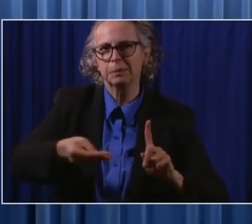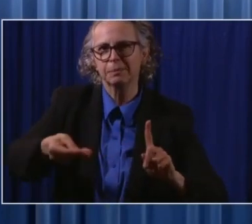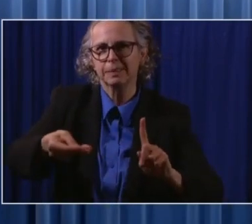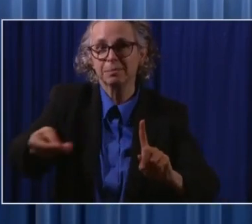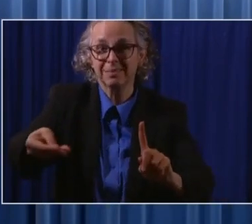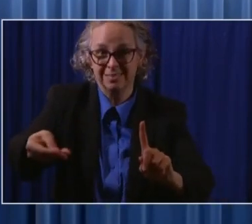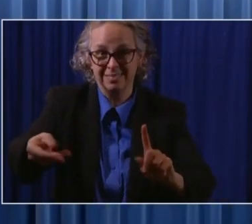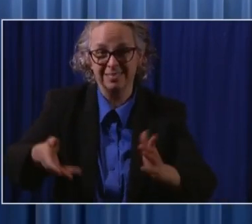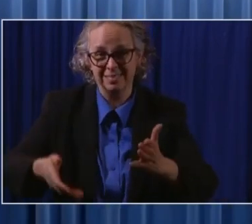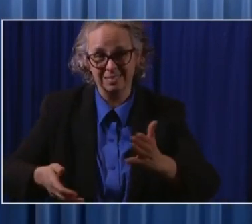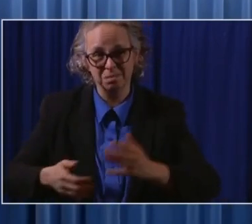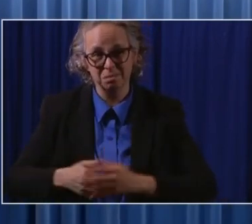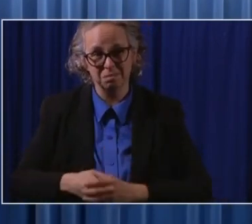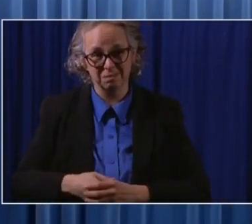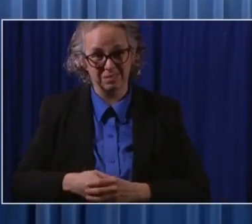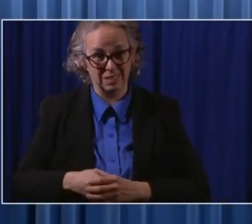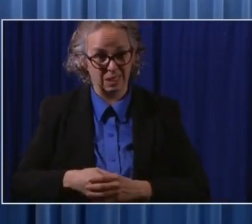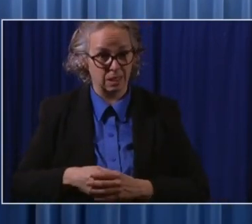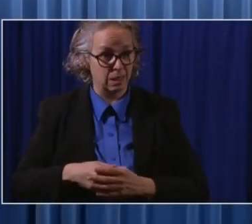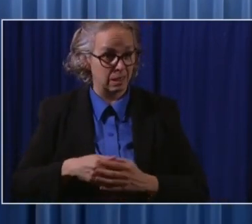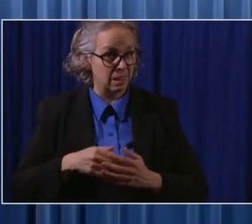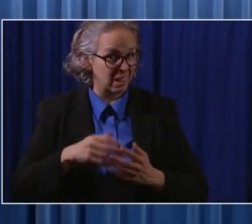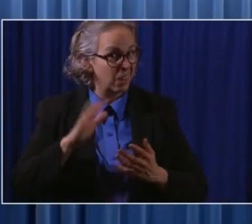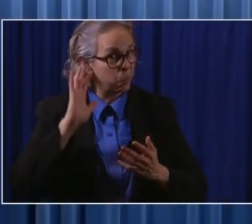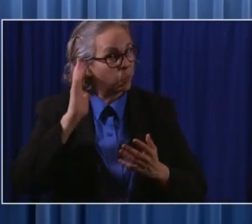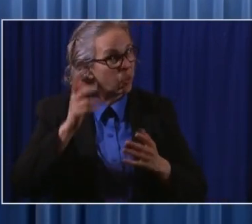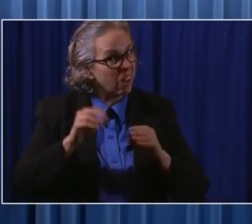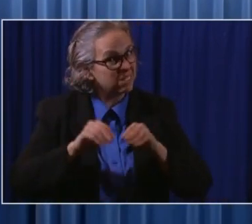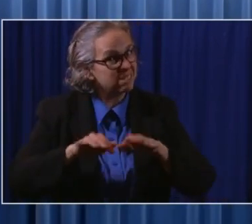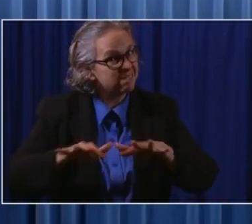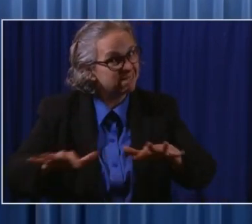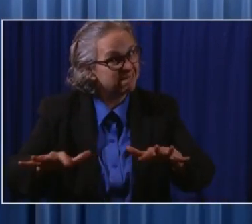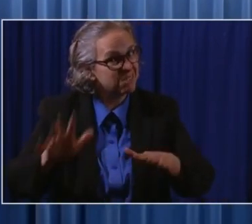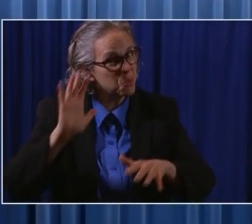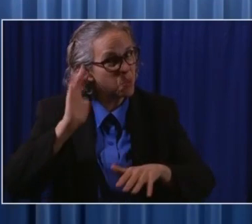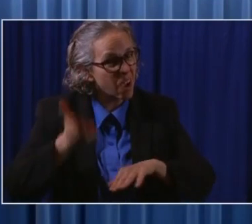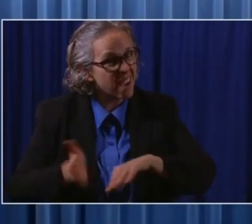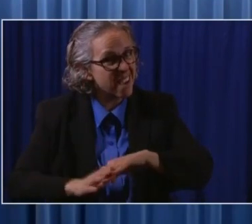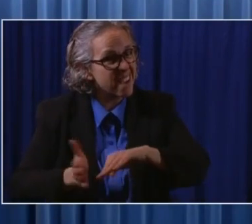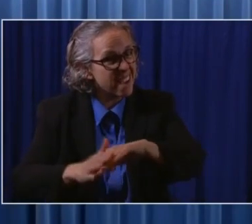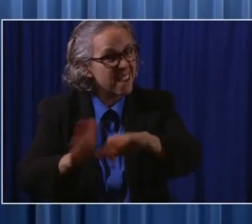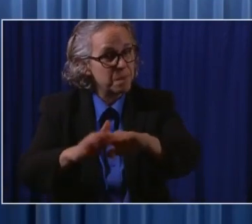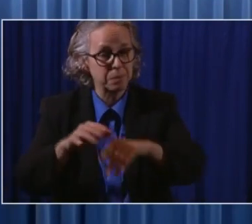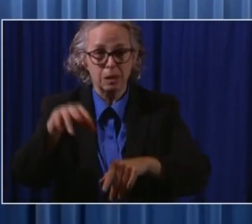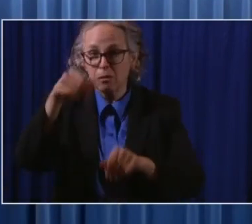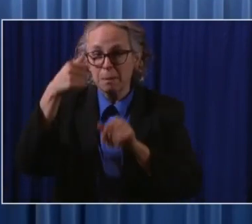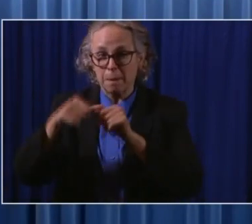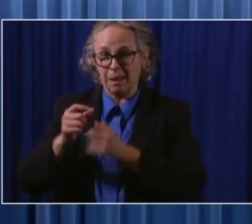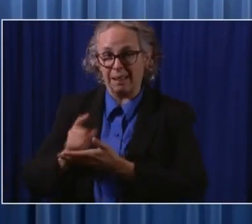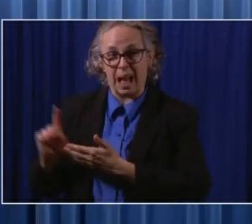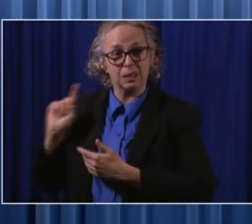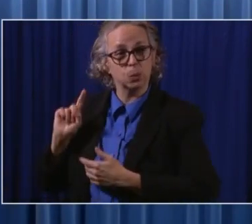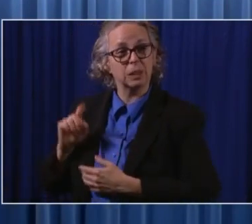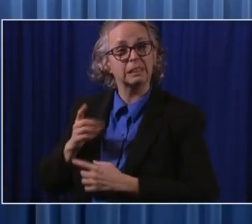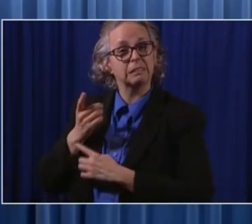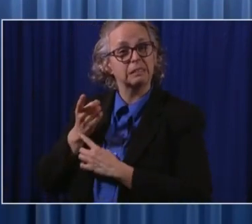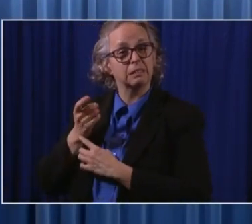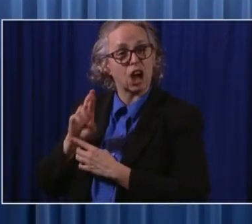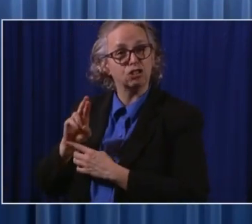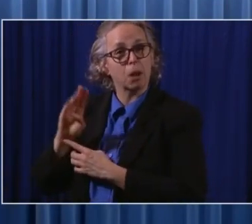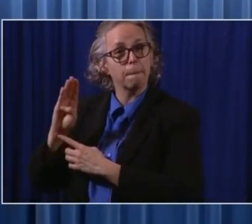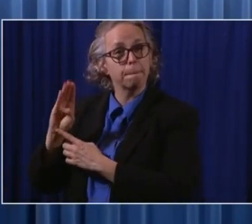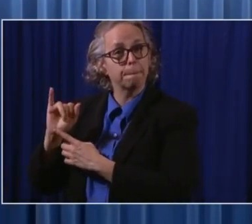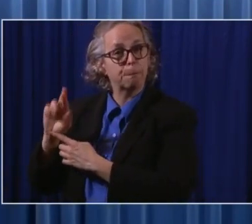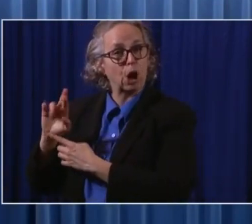will continue. As Dr. Birx told me this last weekend, Dr. Birx from the White House, Trump administration, told me, she